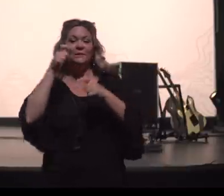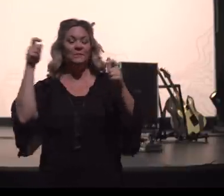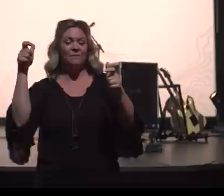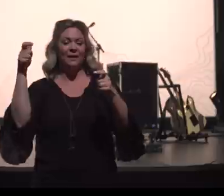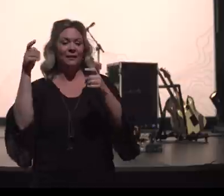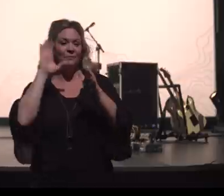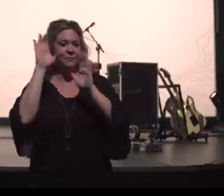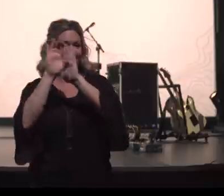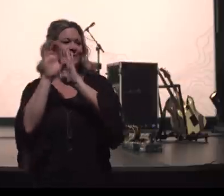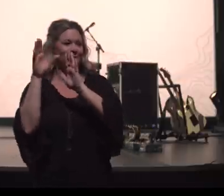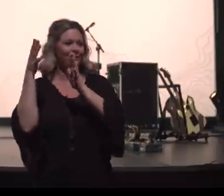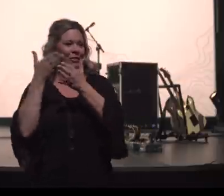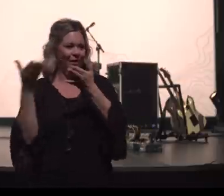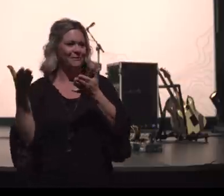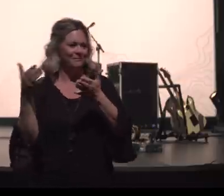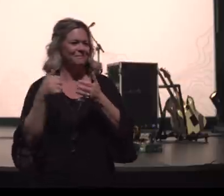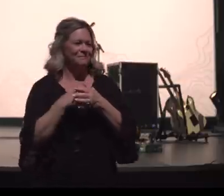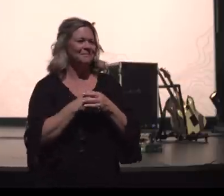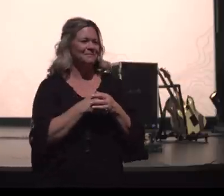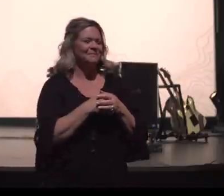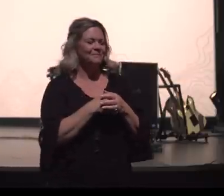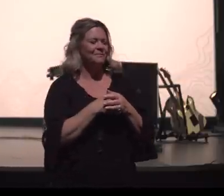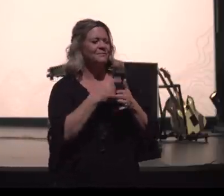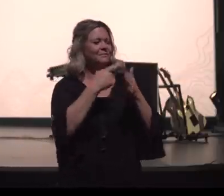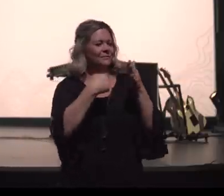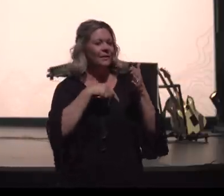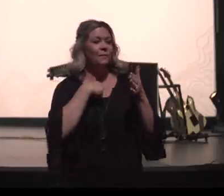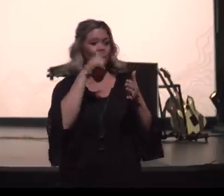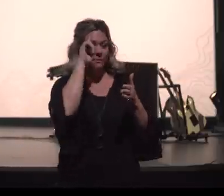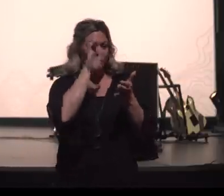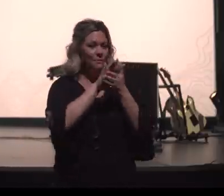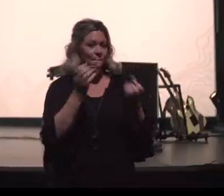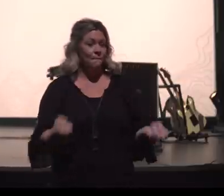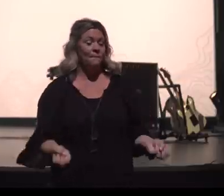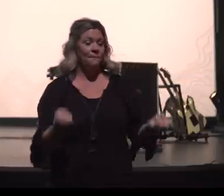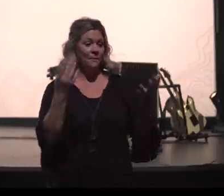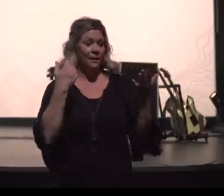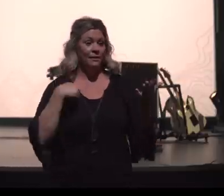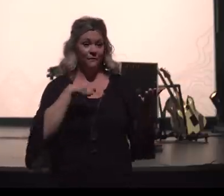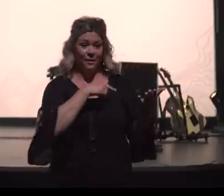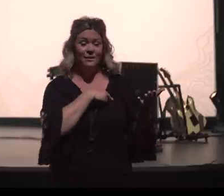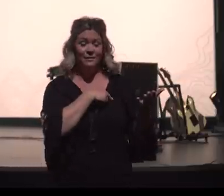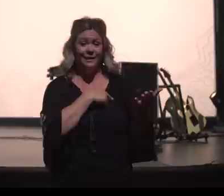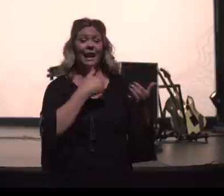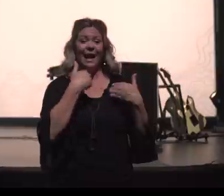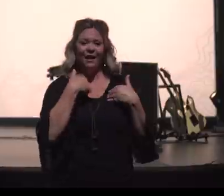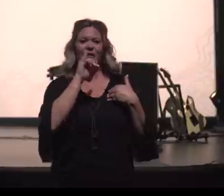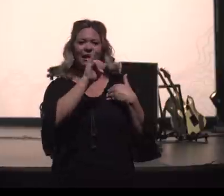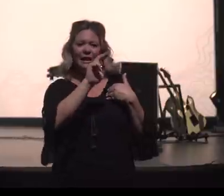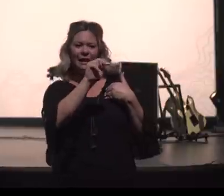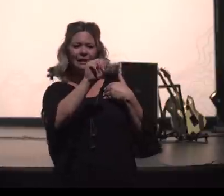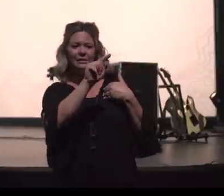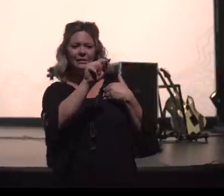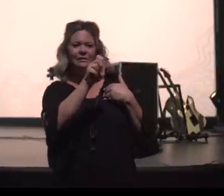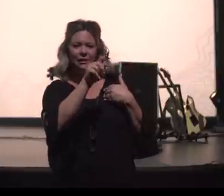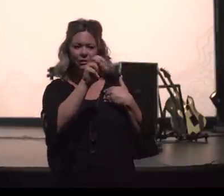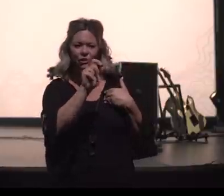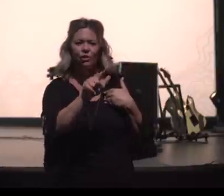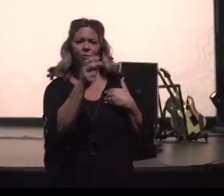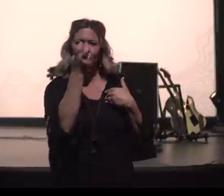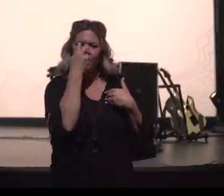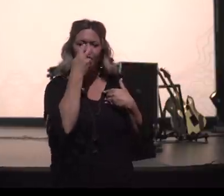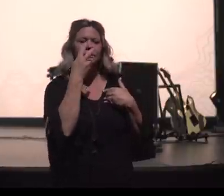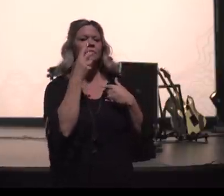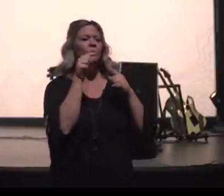you. And what I believe is that many of us have an inattentional blindness when